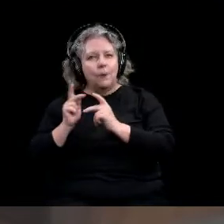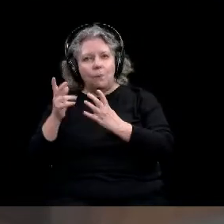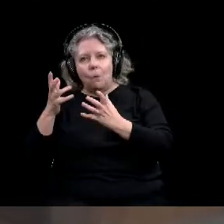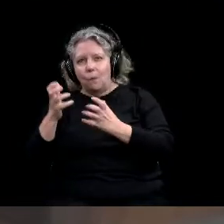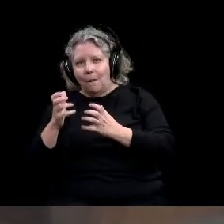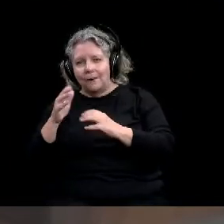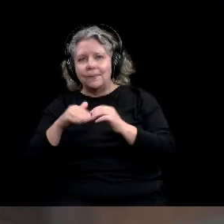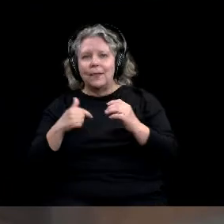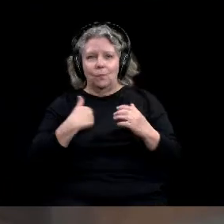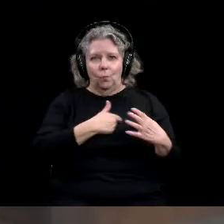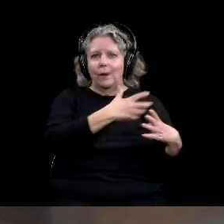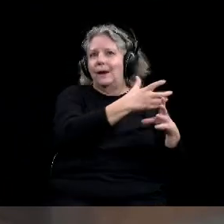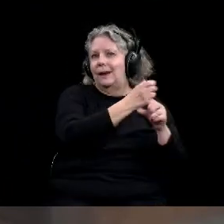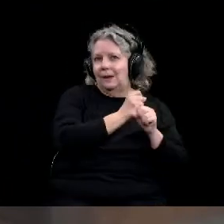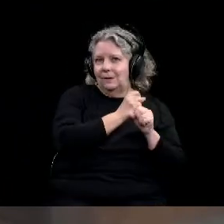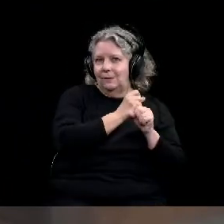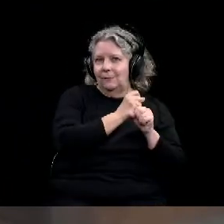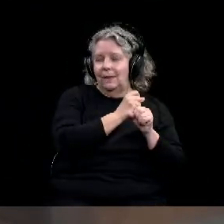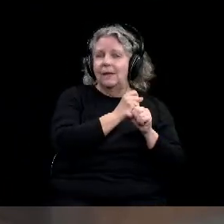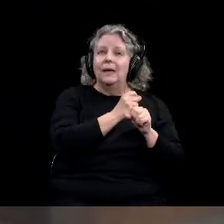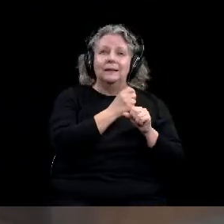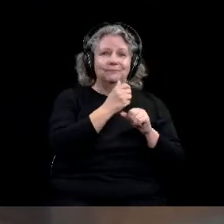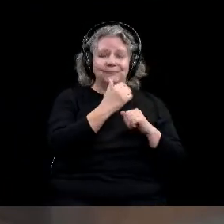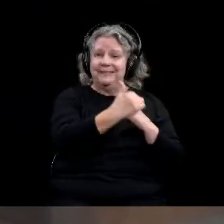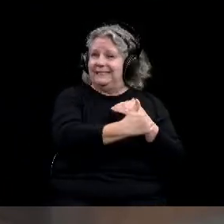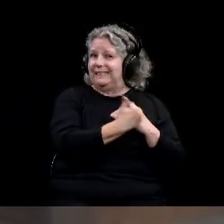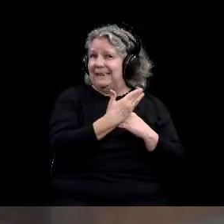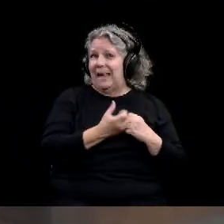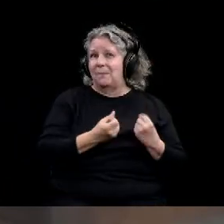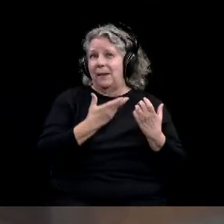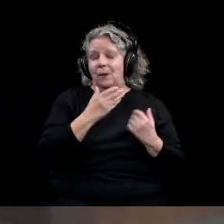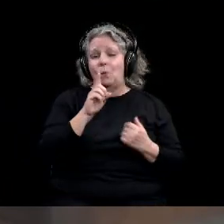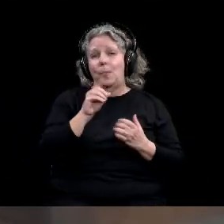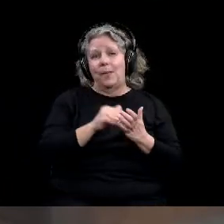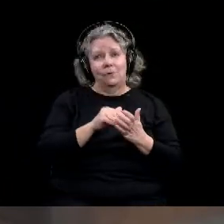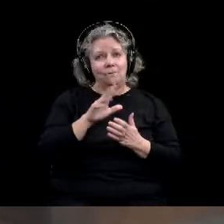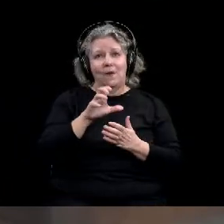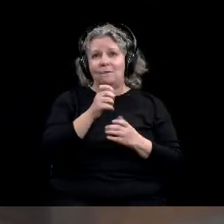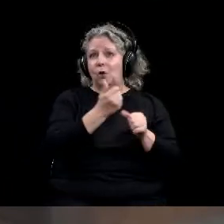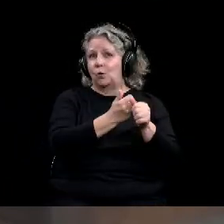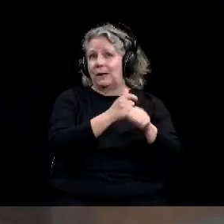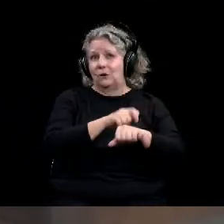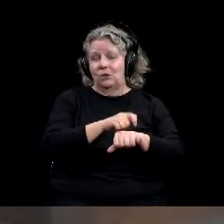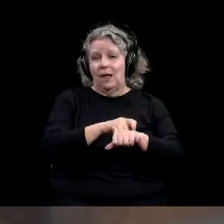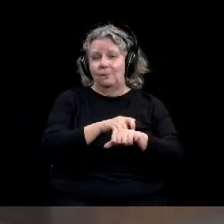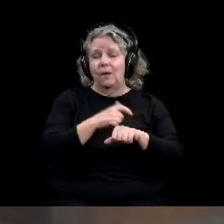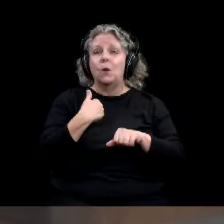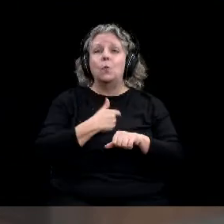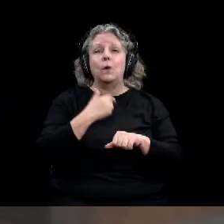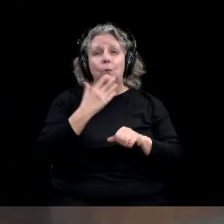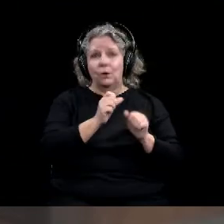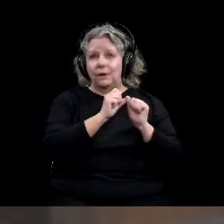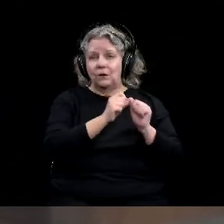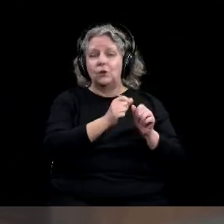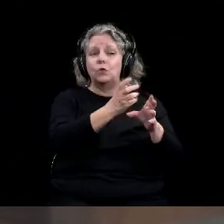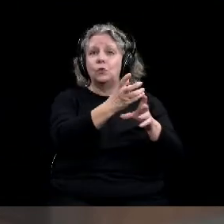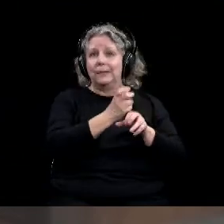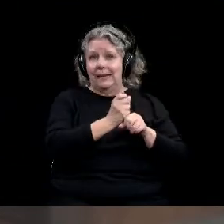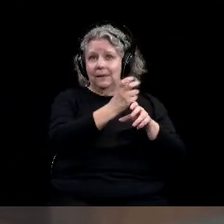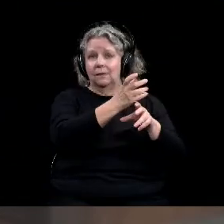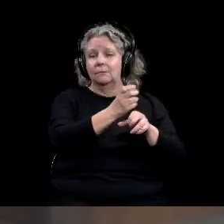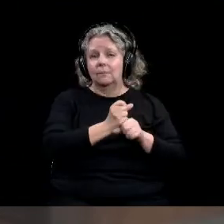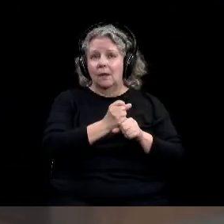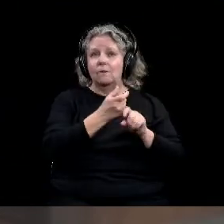shipment. We will continue to get consistent shipments of the vaccine allocations from the state, and we will continue to move through the wait list and host